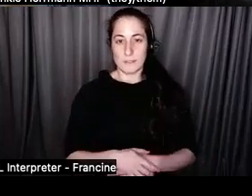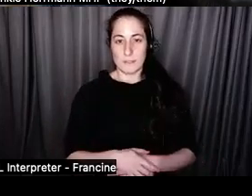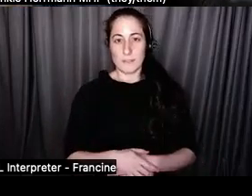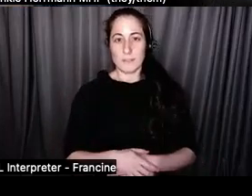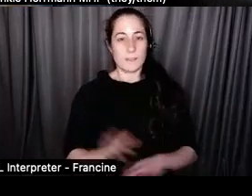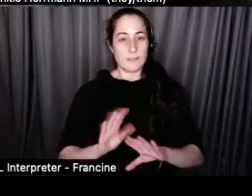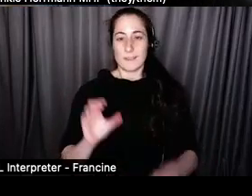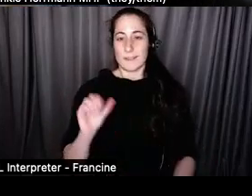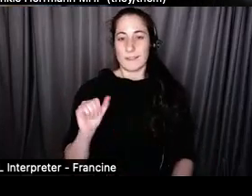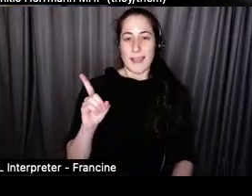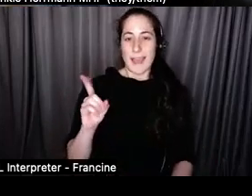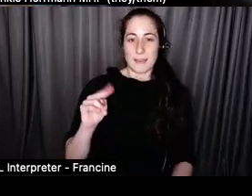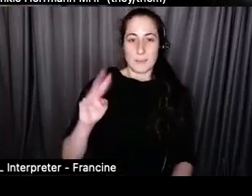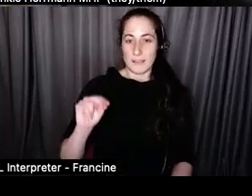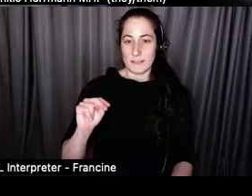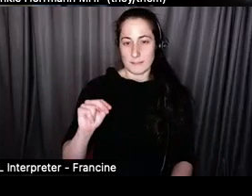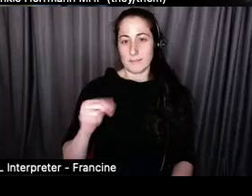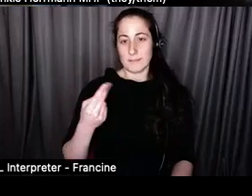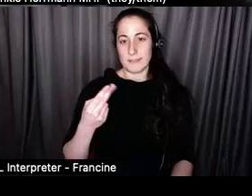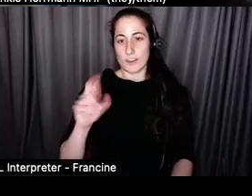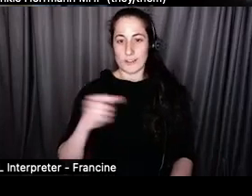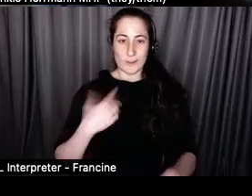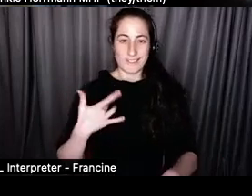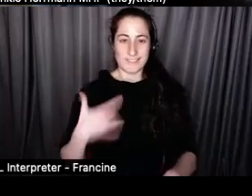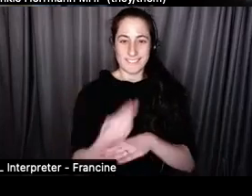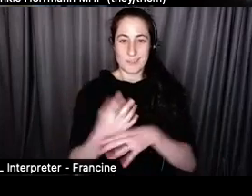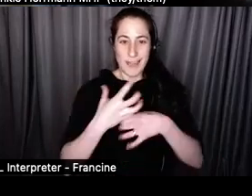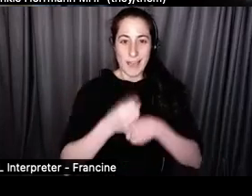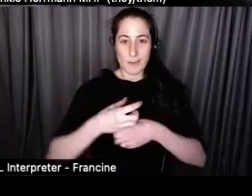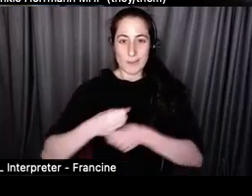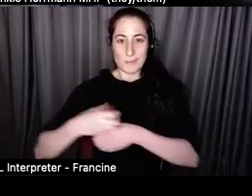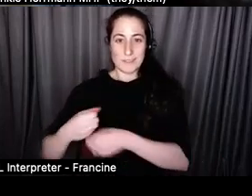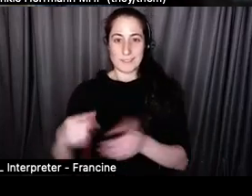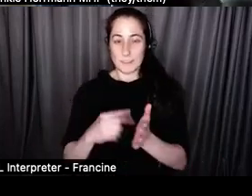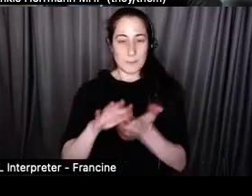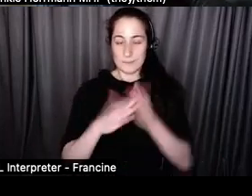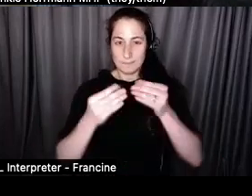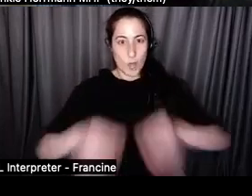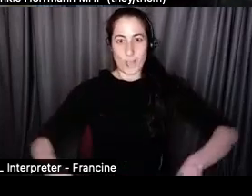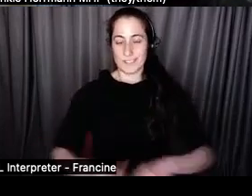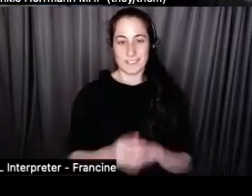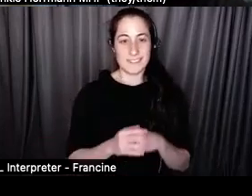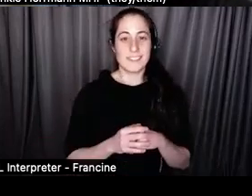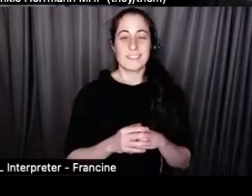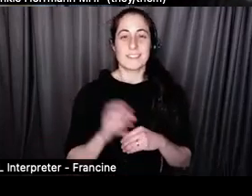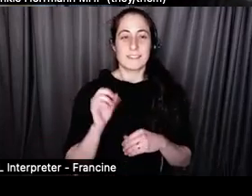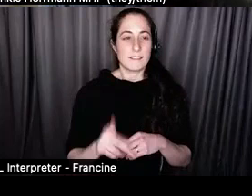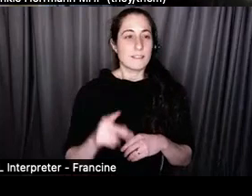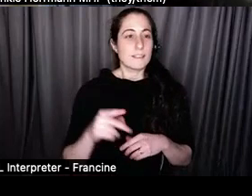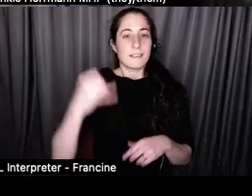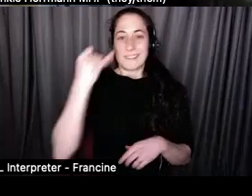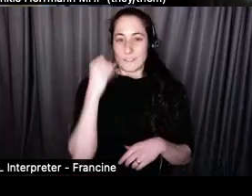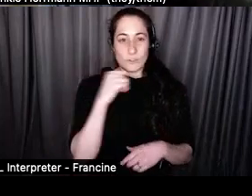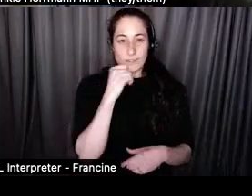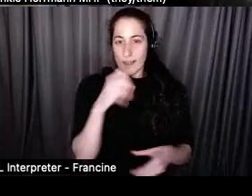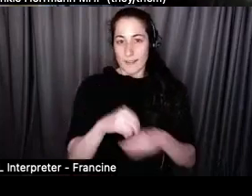Administration, sorry. I speak in acronyms all the time, and sometimes it gets even a little bit lost on me. For if you're not in New York City,